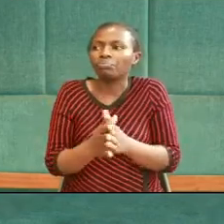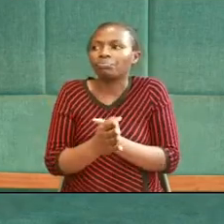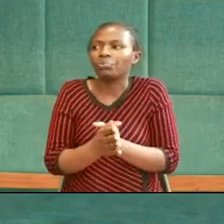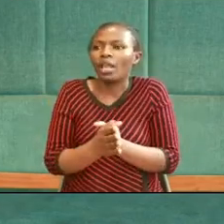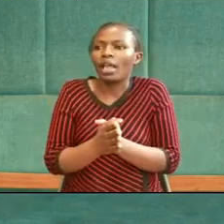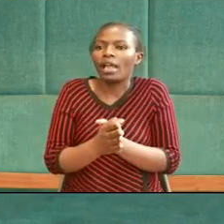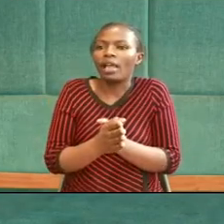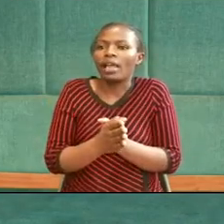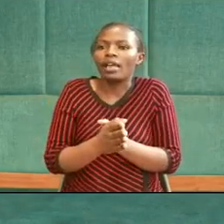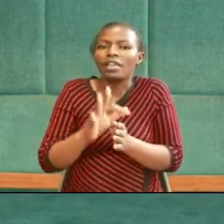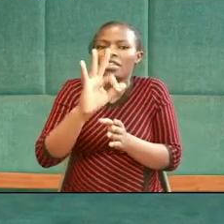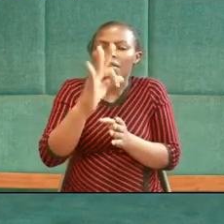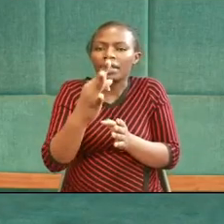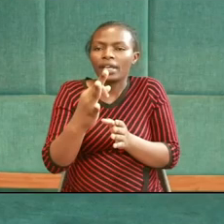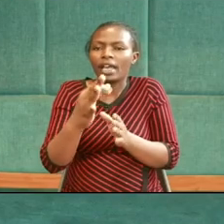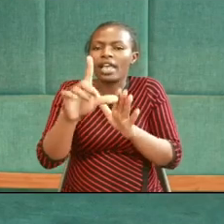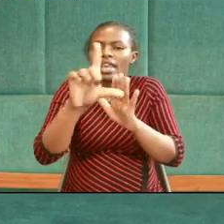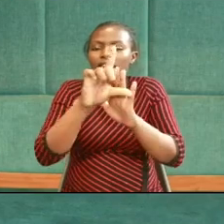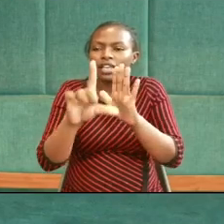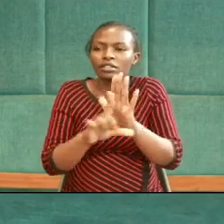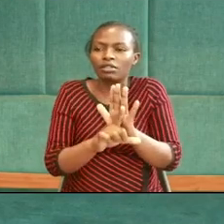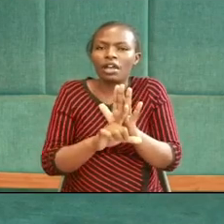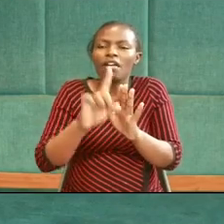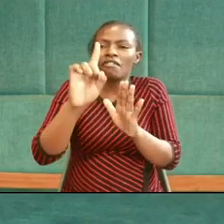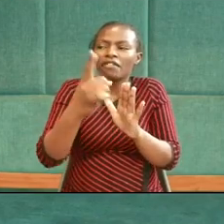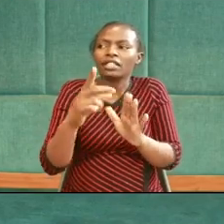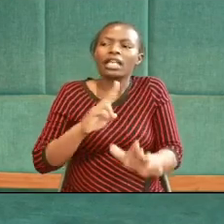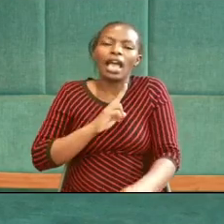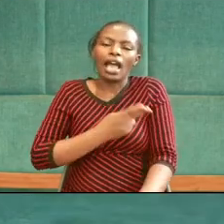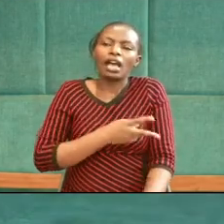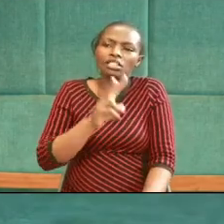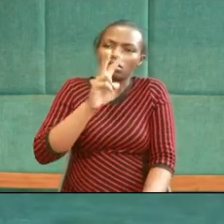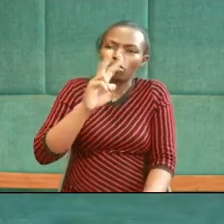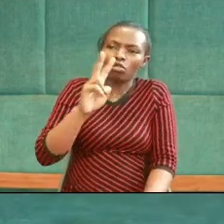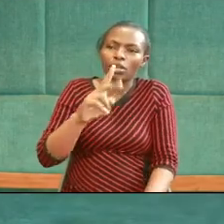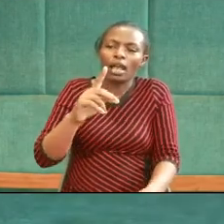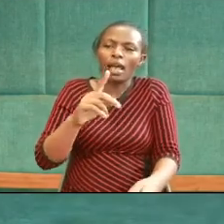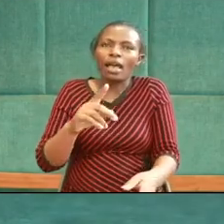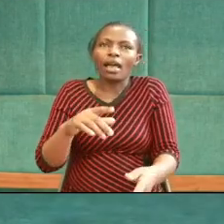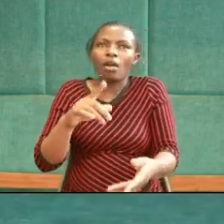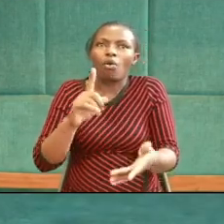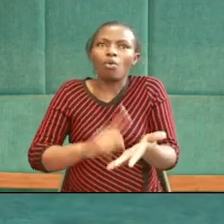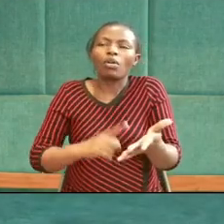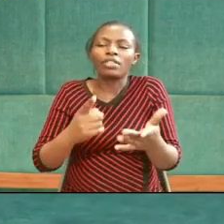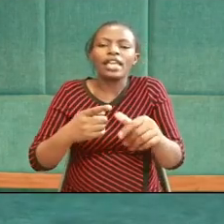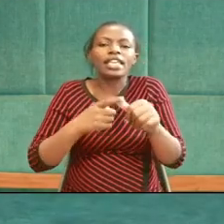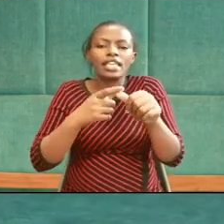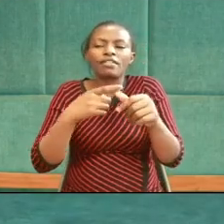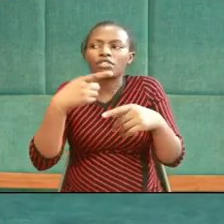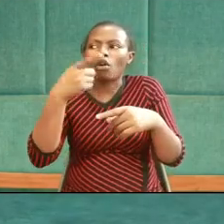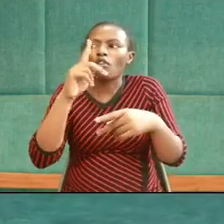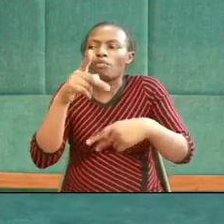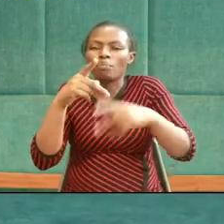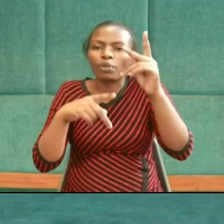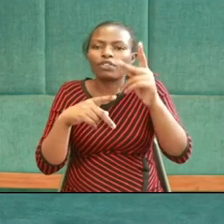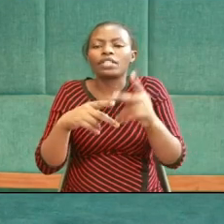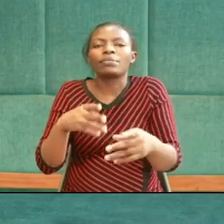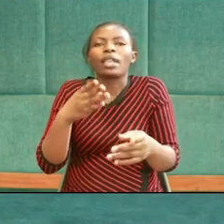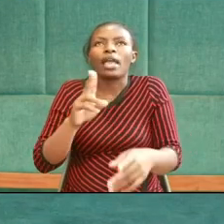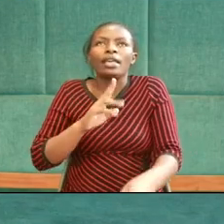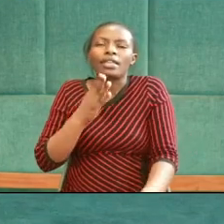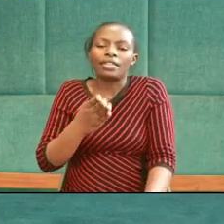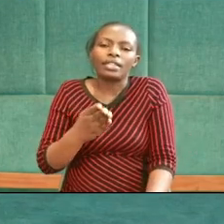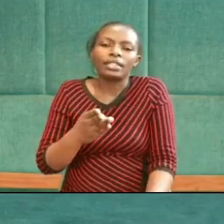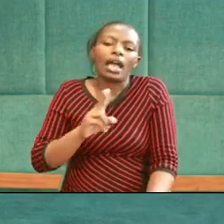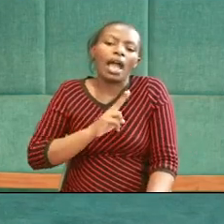lessons so far. First, we've looked at what this gift of prophecy is, where we talked of who a